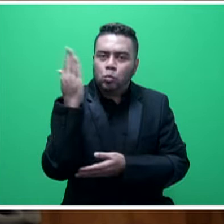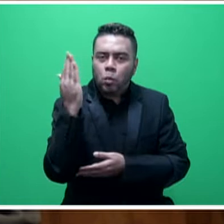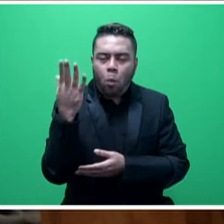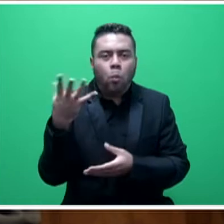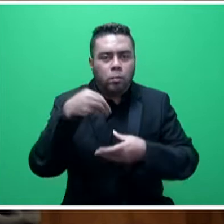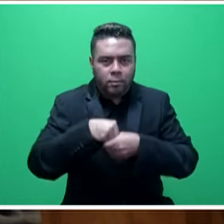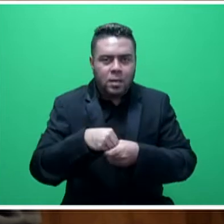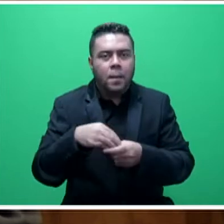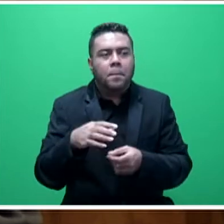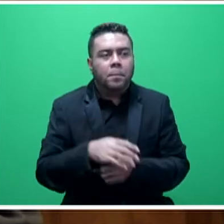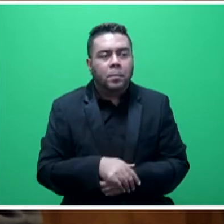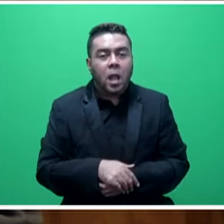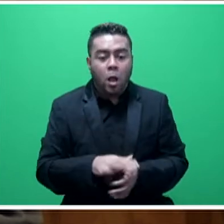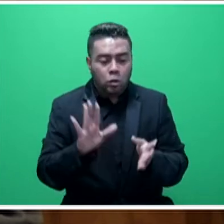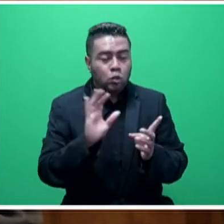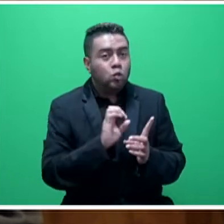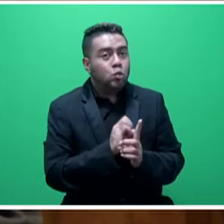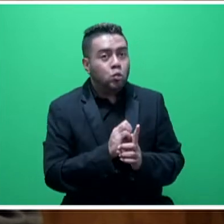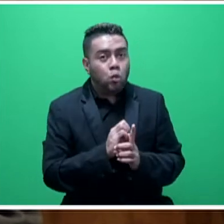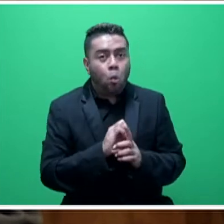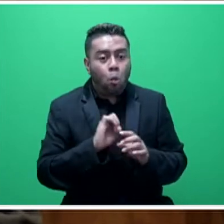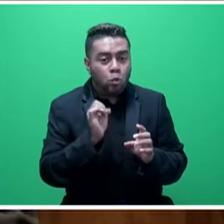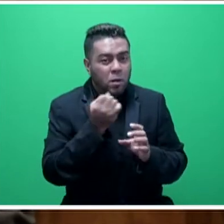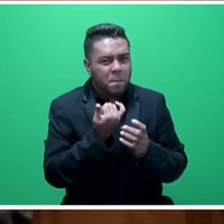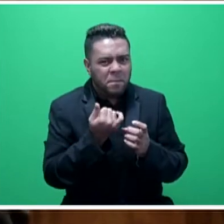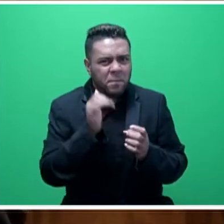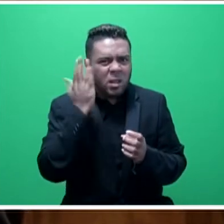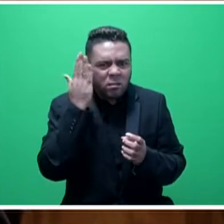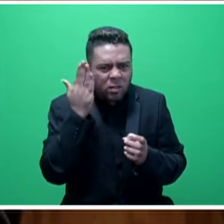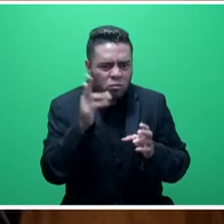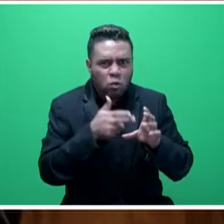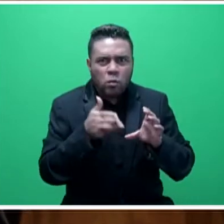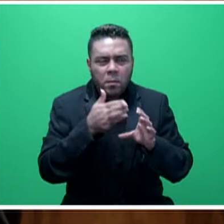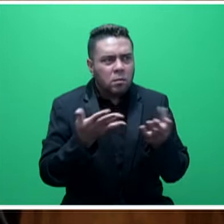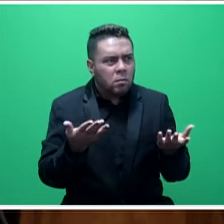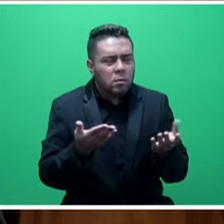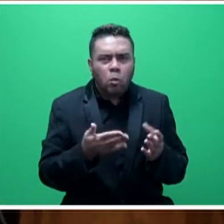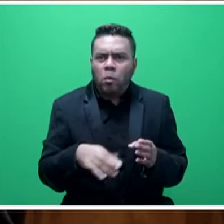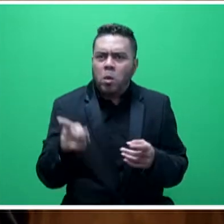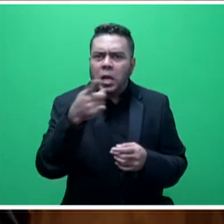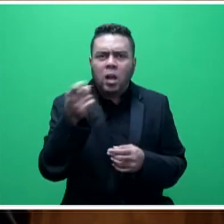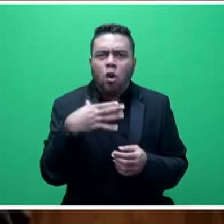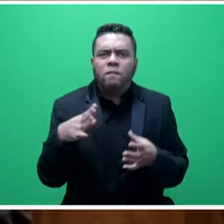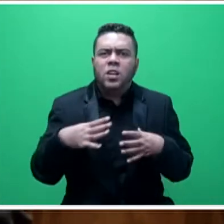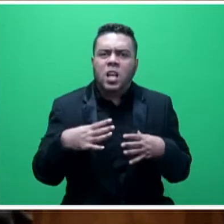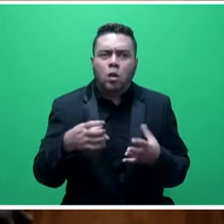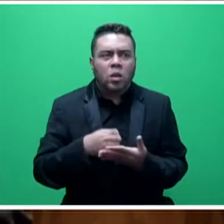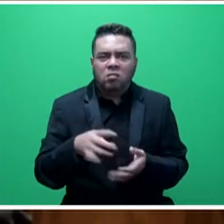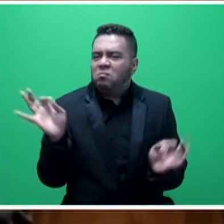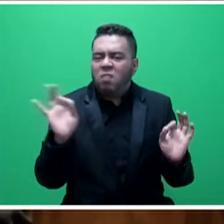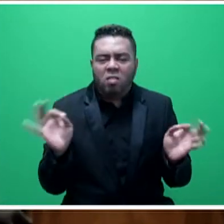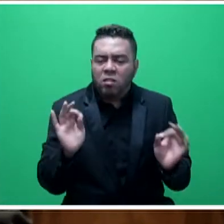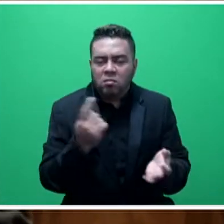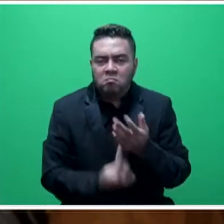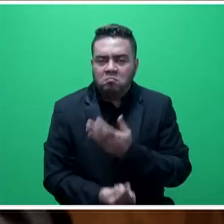parents. Our social media, many rumors quickly started flying that we would cut on free education. Mr. Speaker said nothing like that is